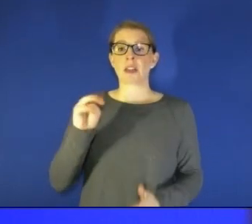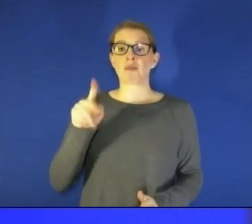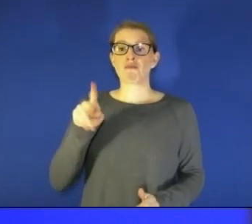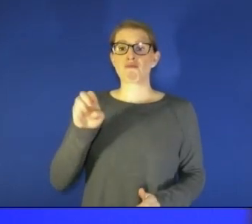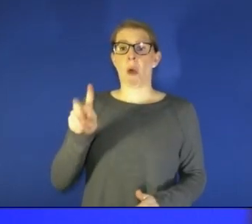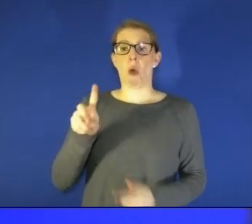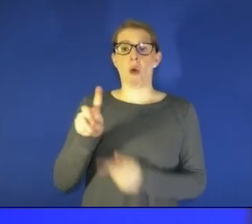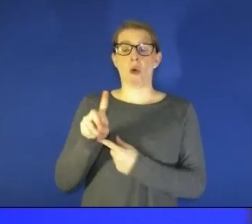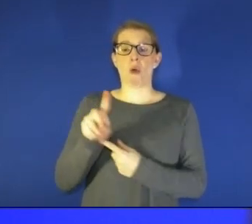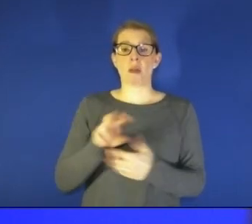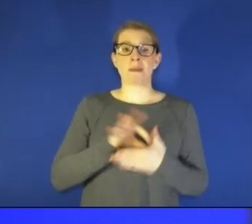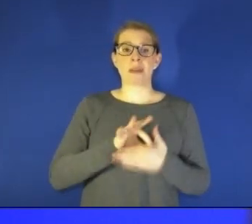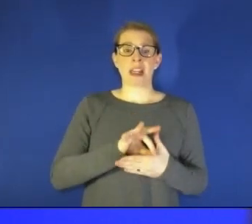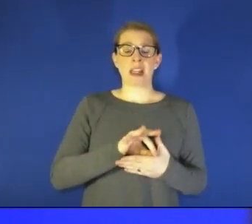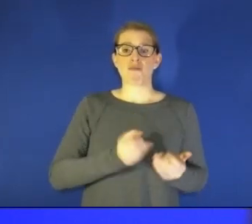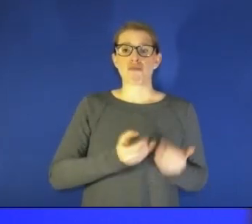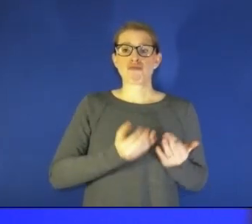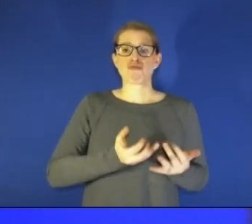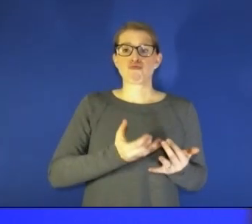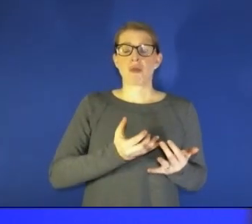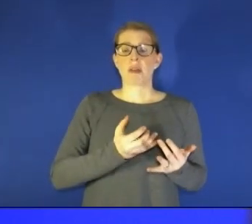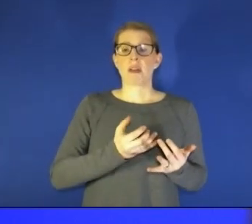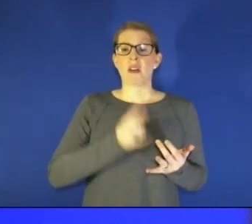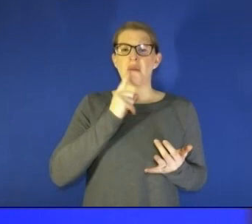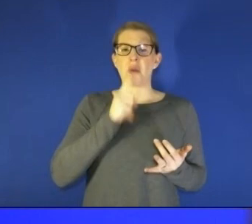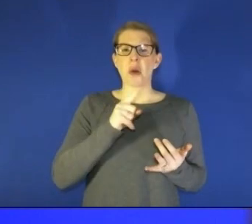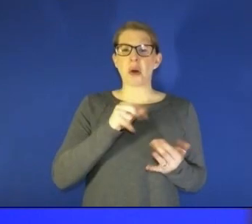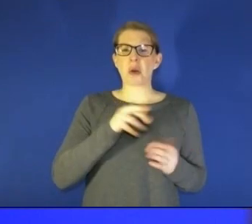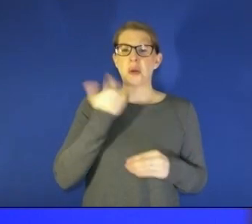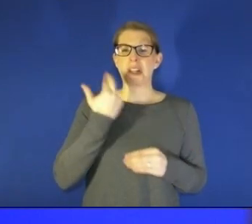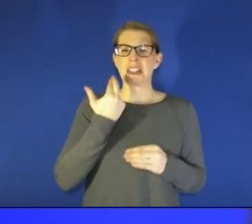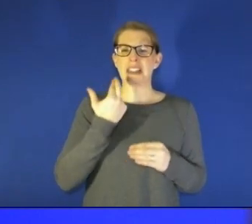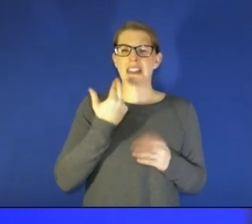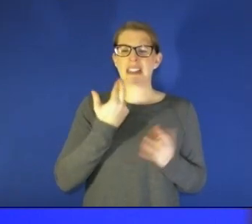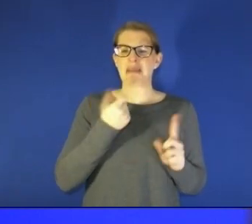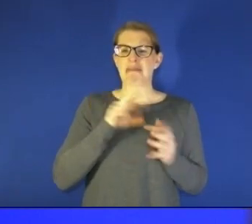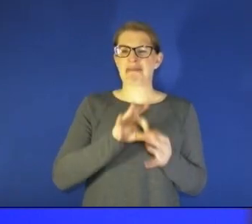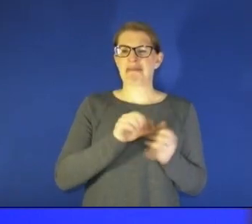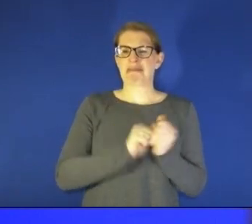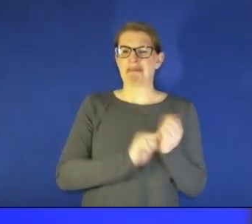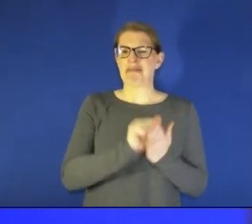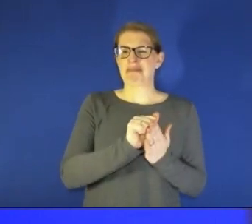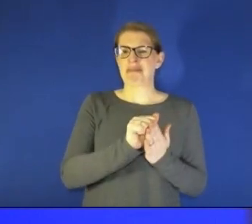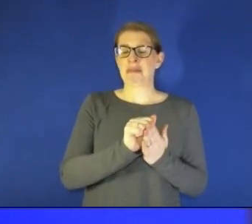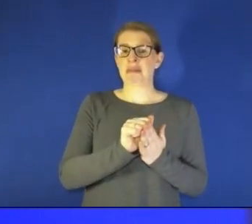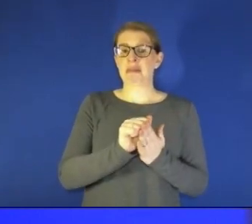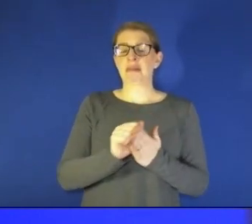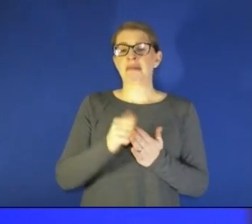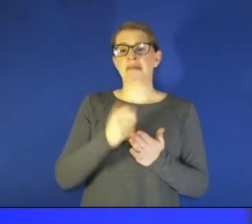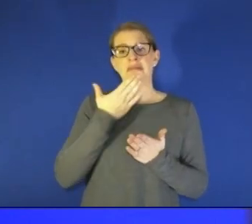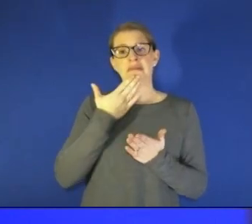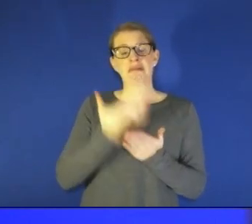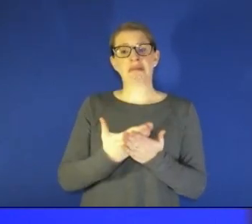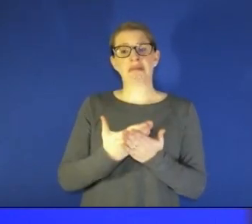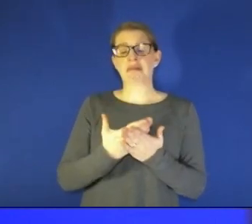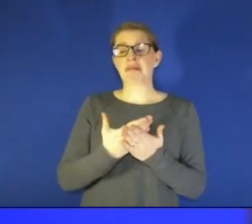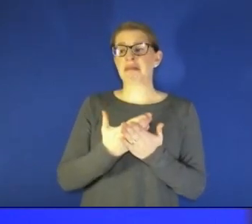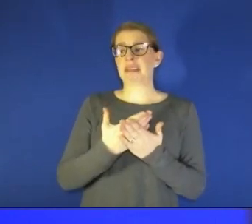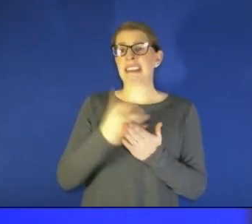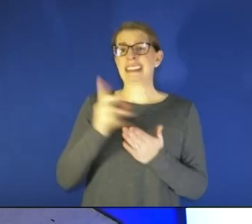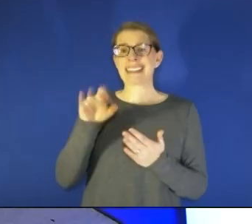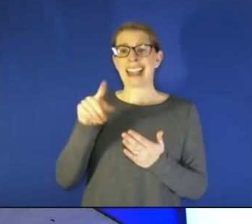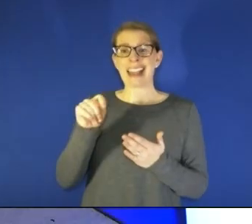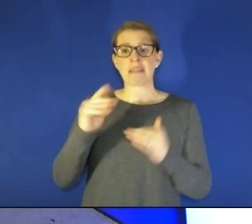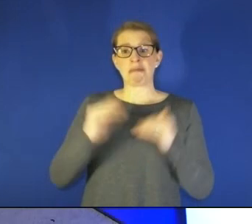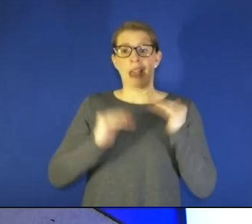cancer risk for certain cancers. So all in all, I would go back to what Dr. Bonsall said. A good, well-balanced diet, lots of fruits and vegetables, that's going to be your key.